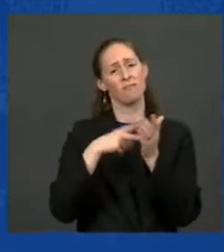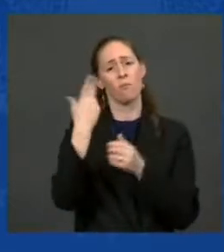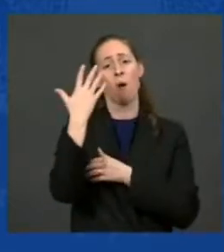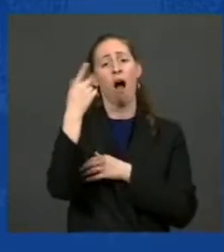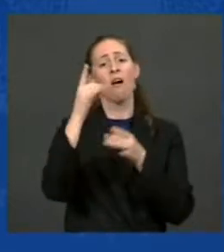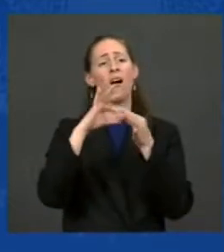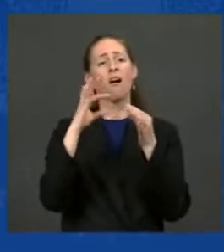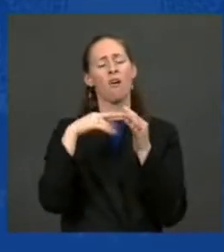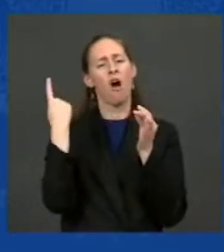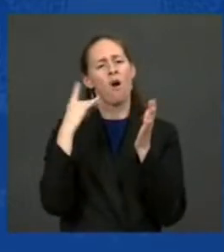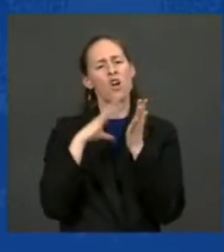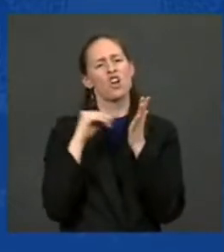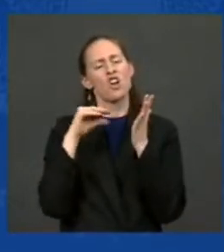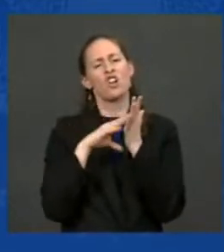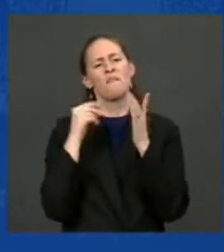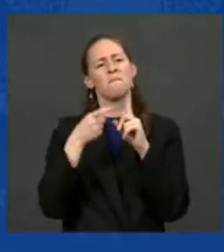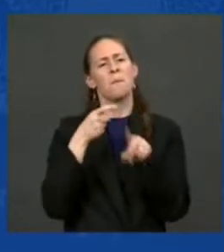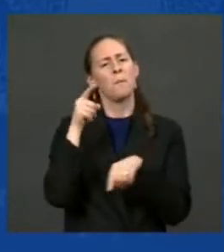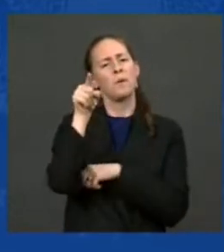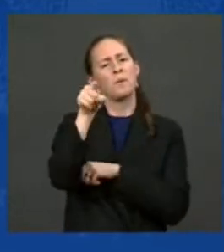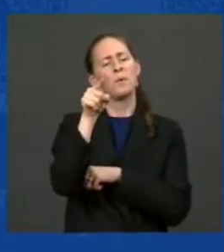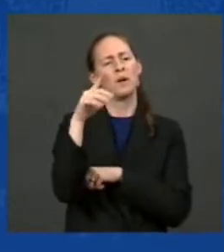your long-standing dedication